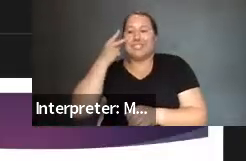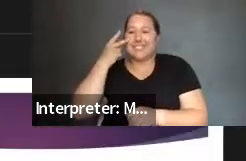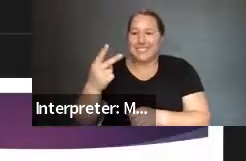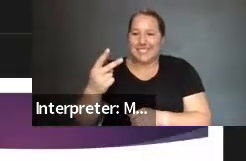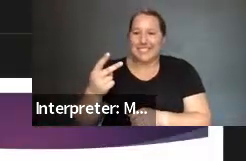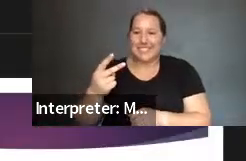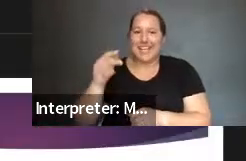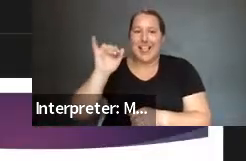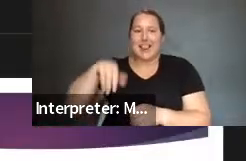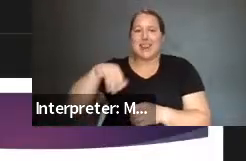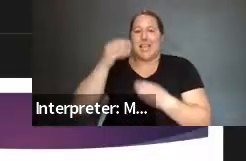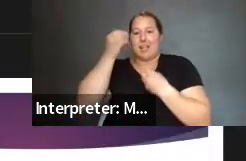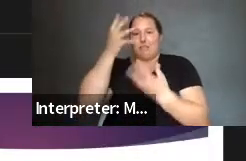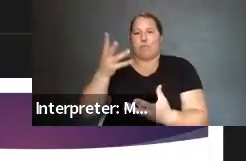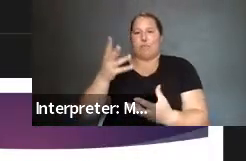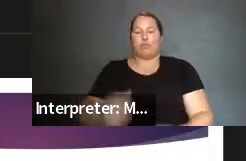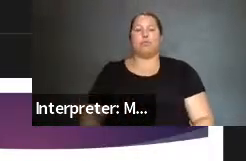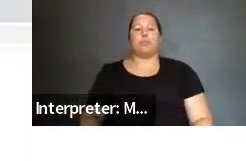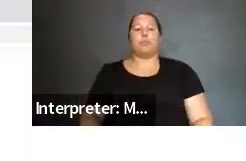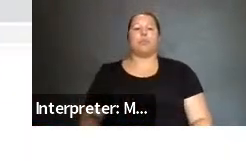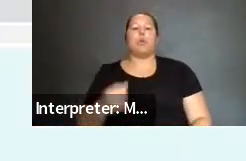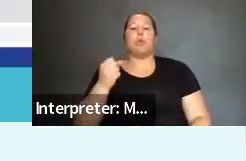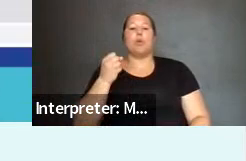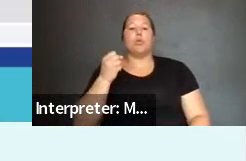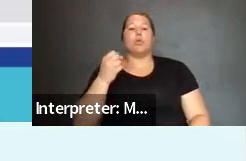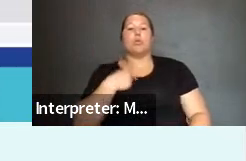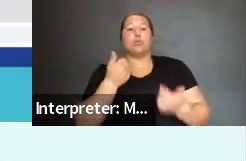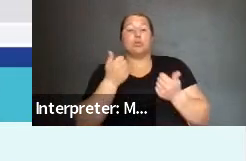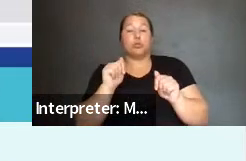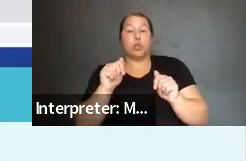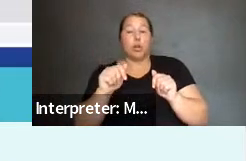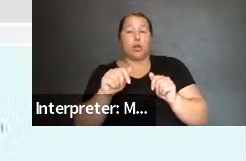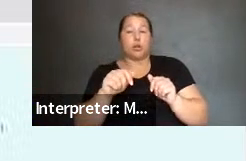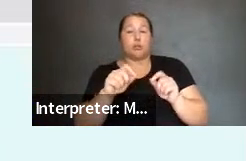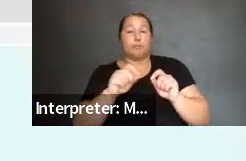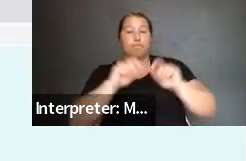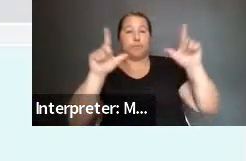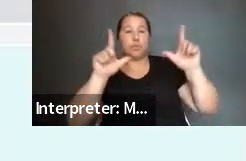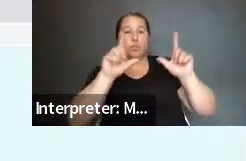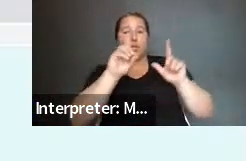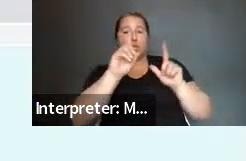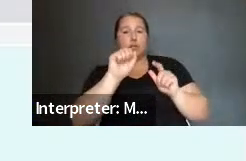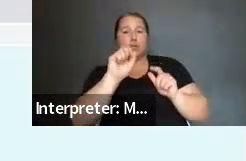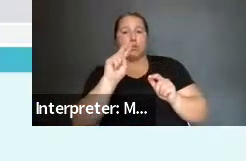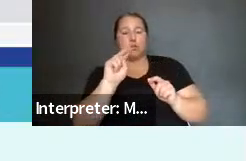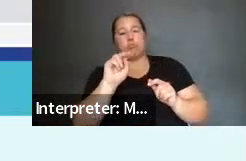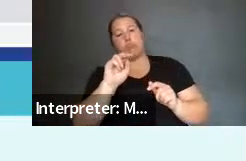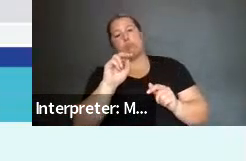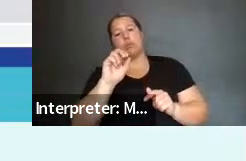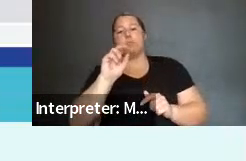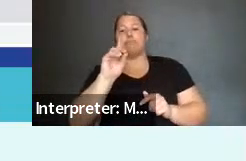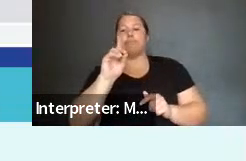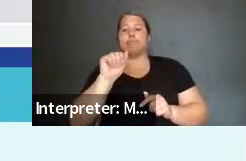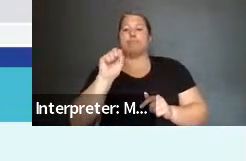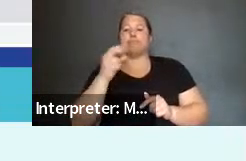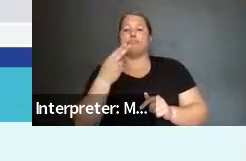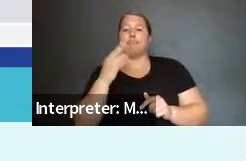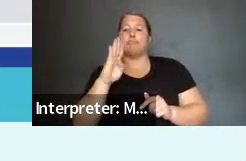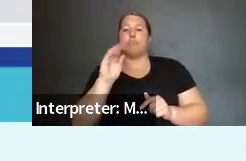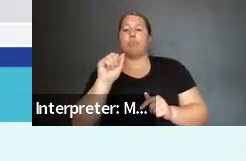that information. And so I'm going to try to pull up the actual dashboard. And again, let's see.